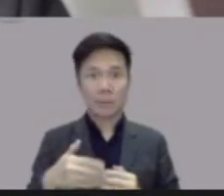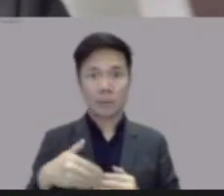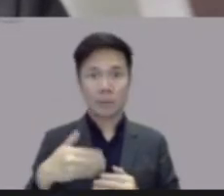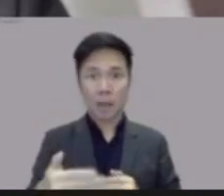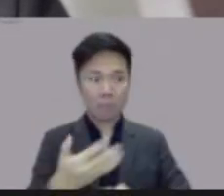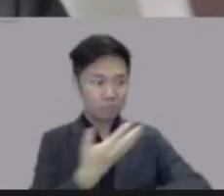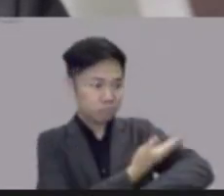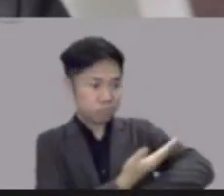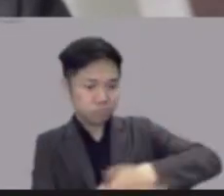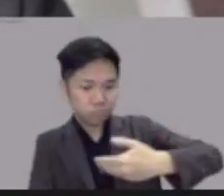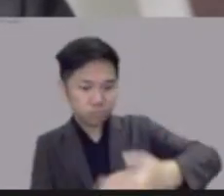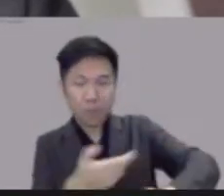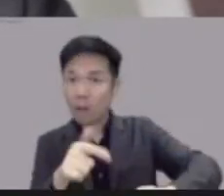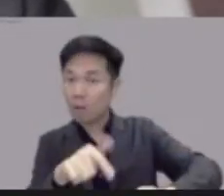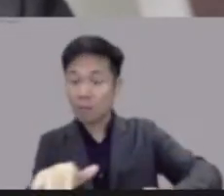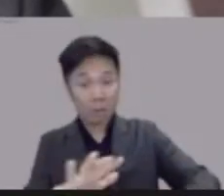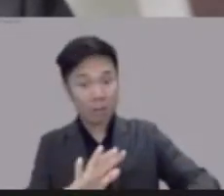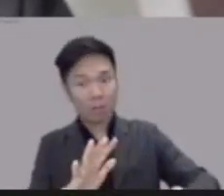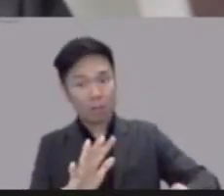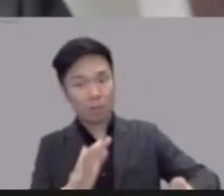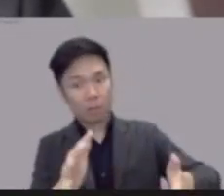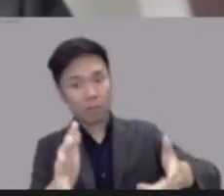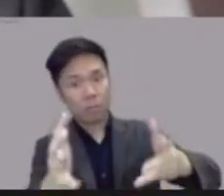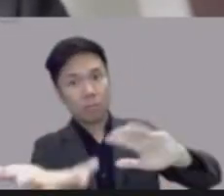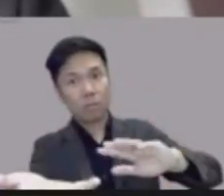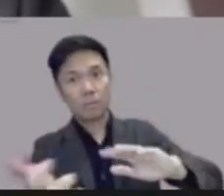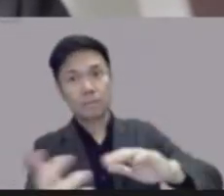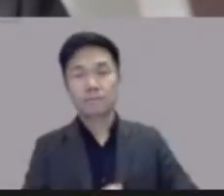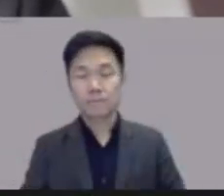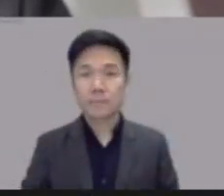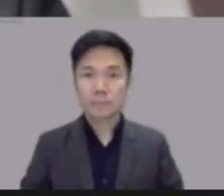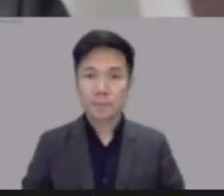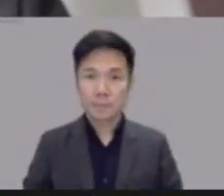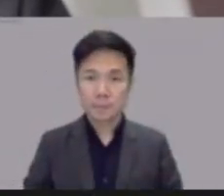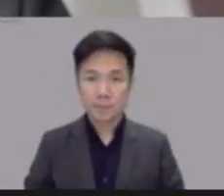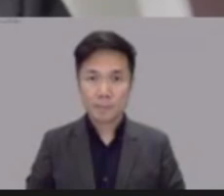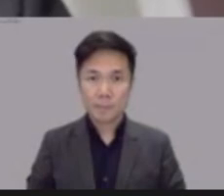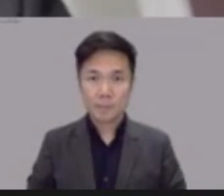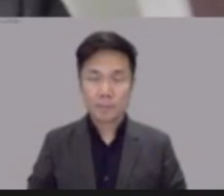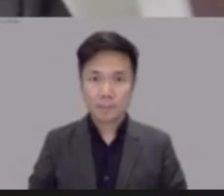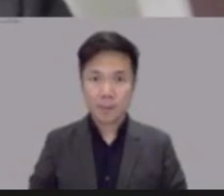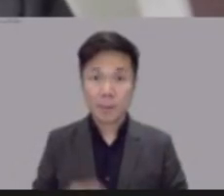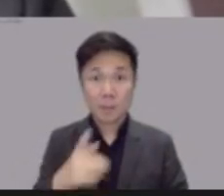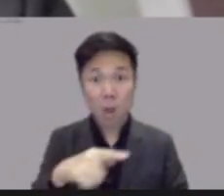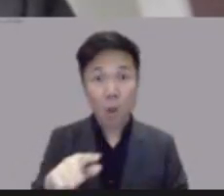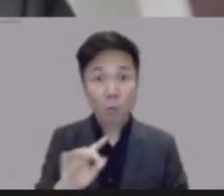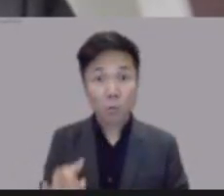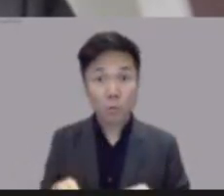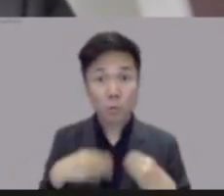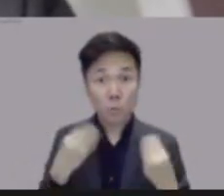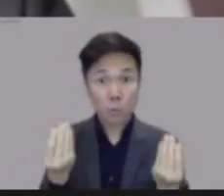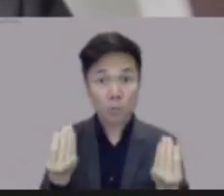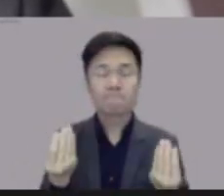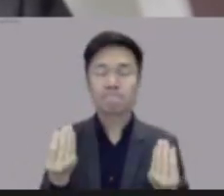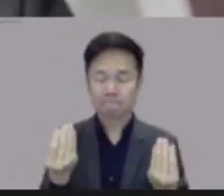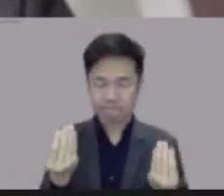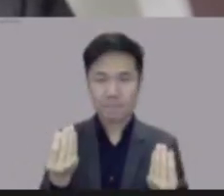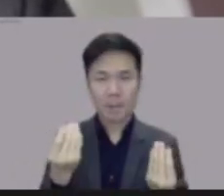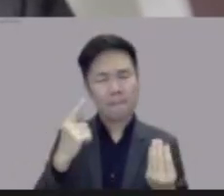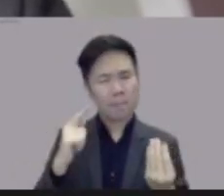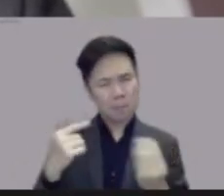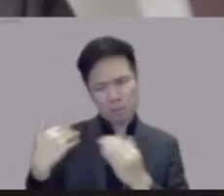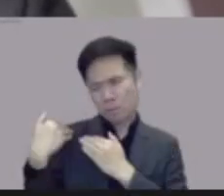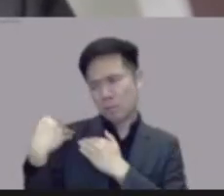that we see today we are the ones who will bear the brunt of natural disasters live with poor air